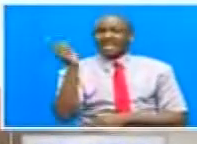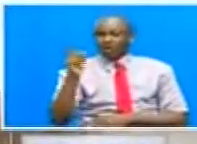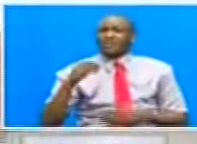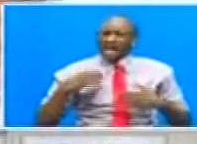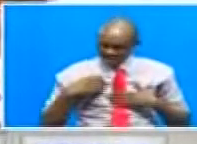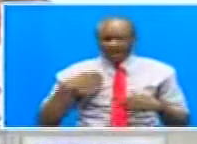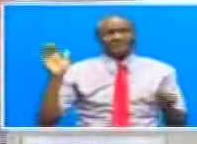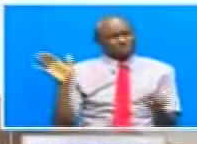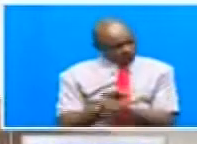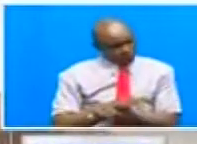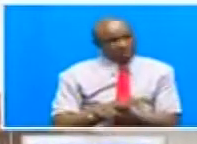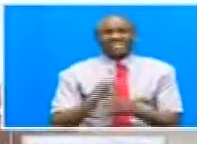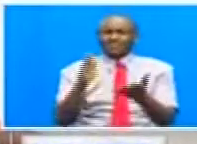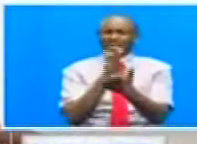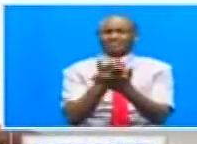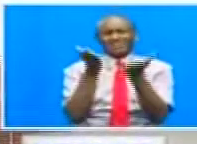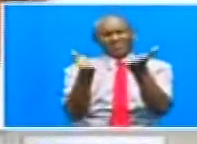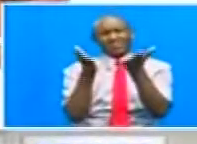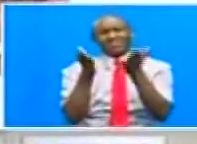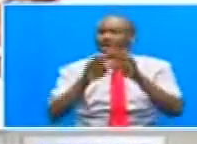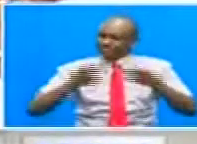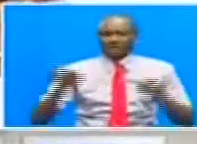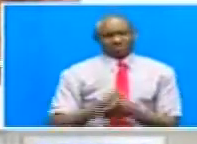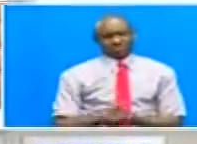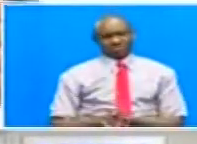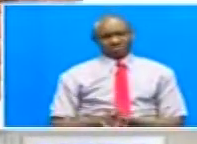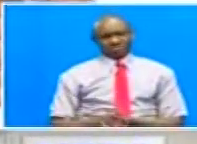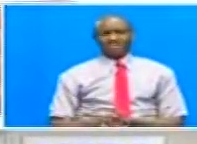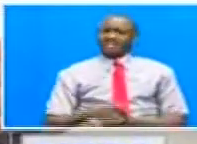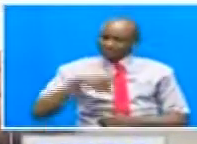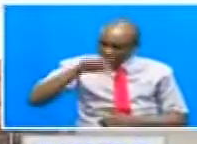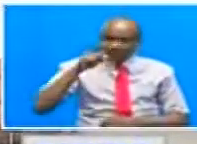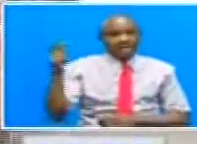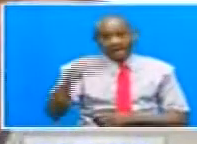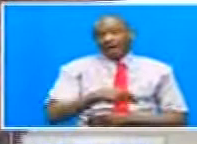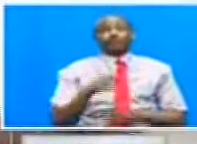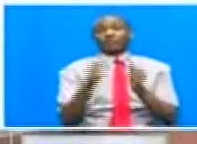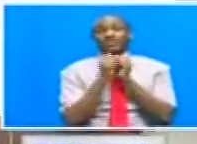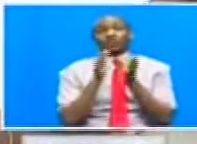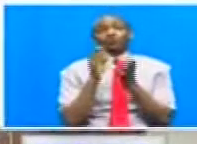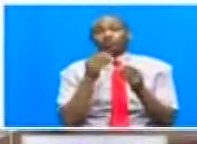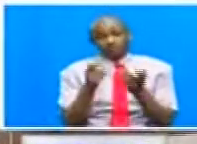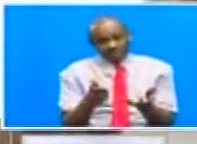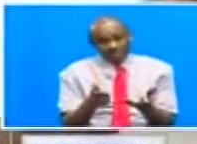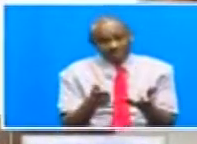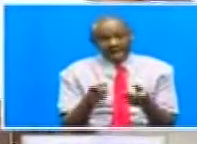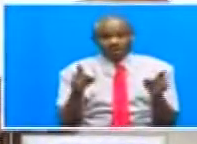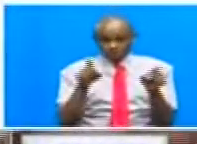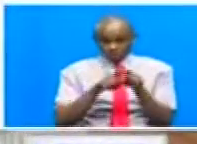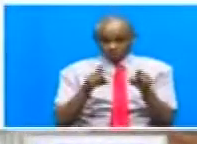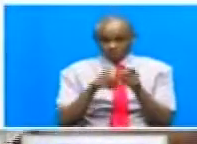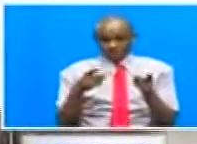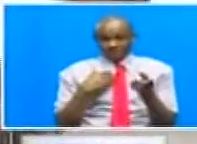fully functional department in terms of land, and how do they come in together, and what are the